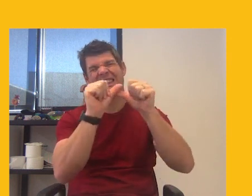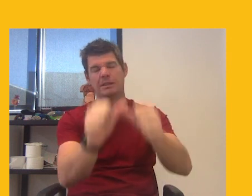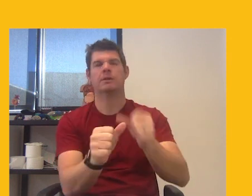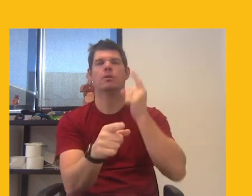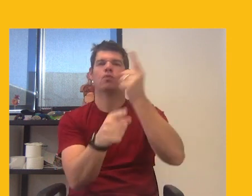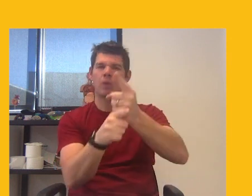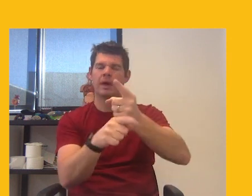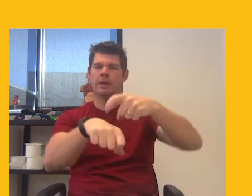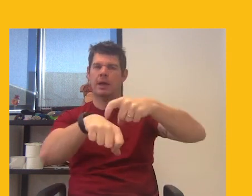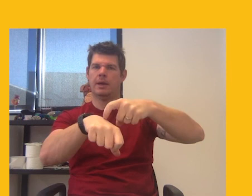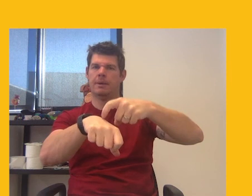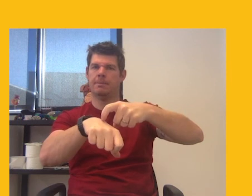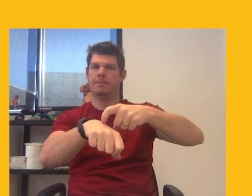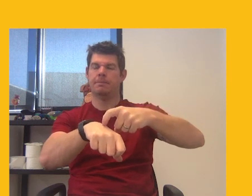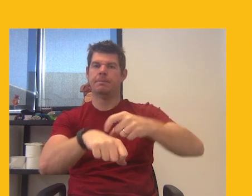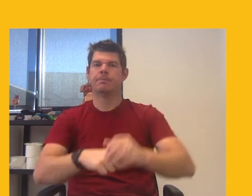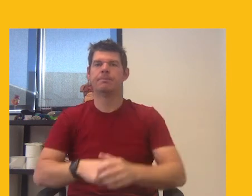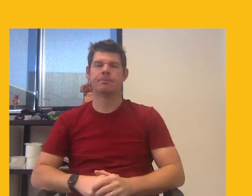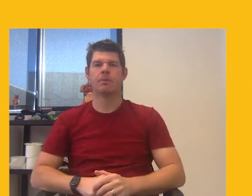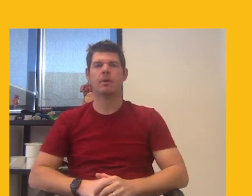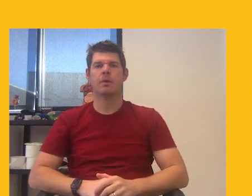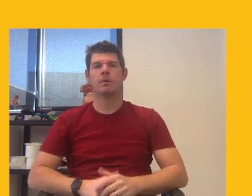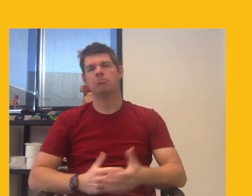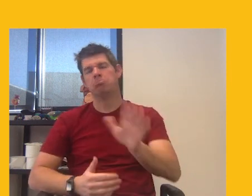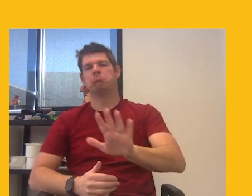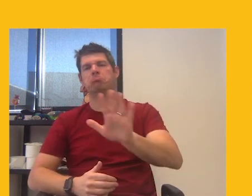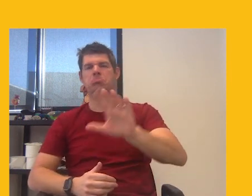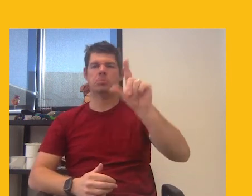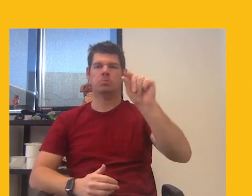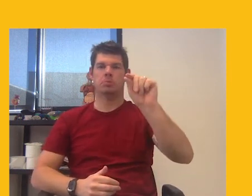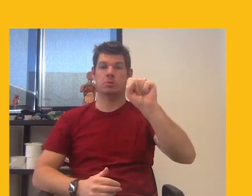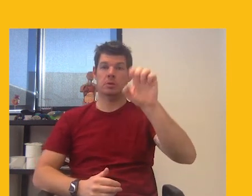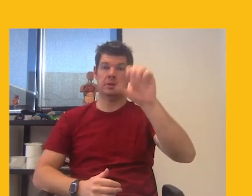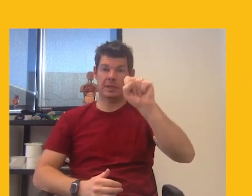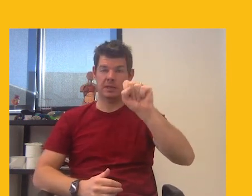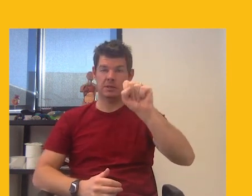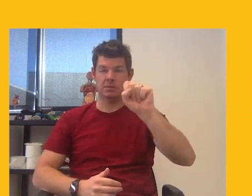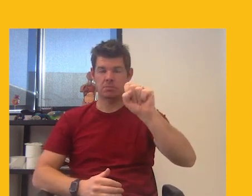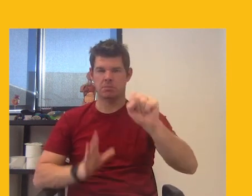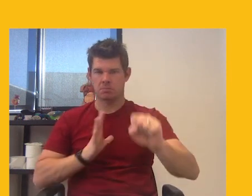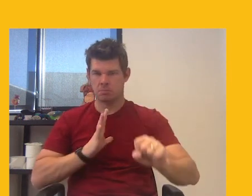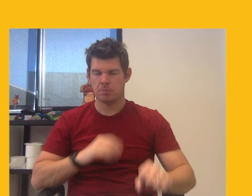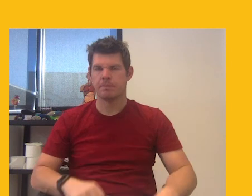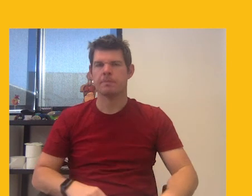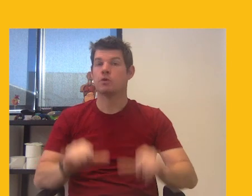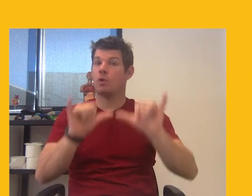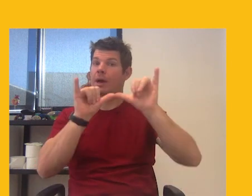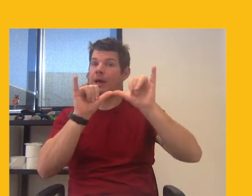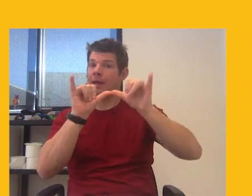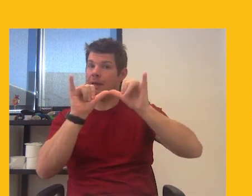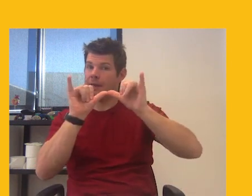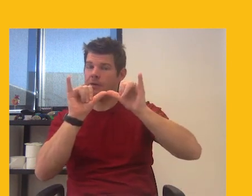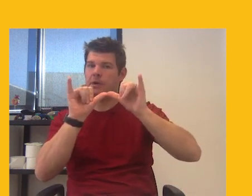do hand washing for the right amount of time, right? They've said that 20 seconds is about the right amount of time. So from an engineering